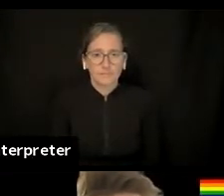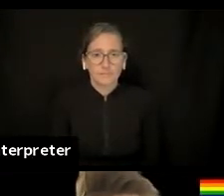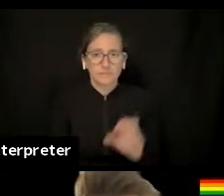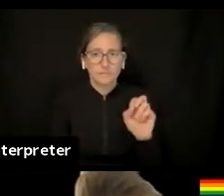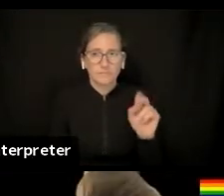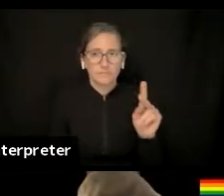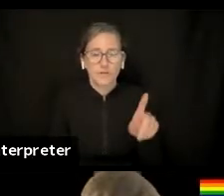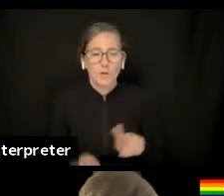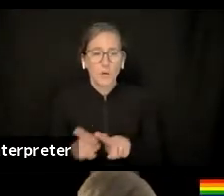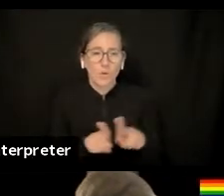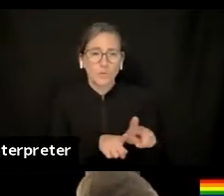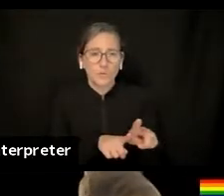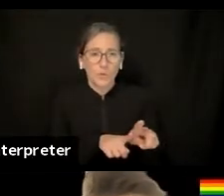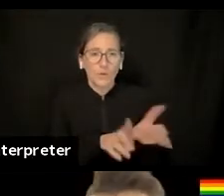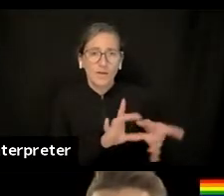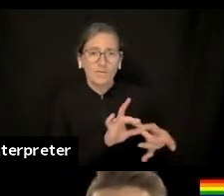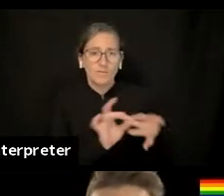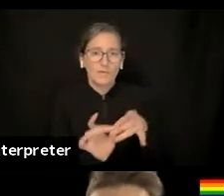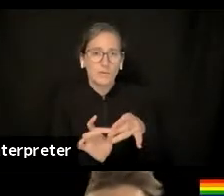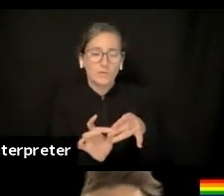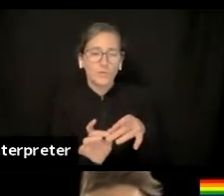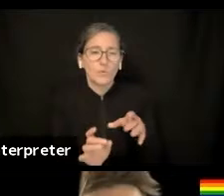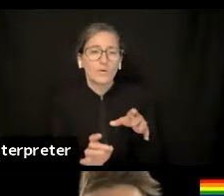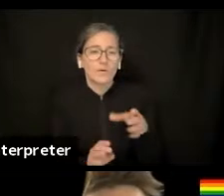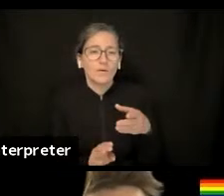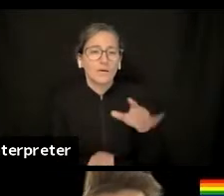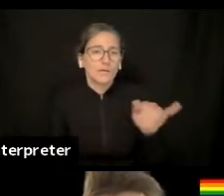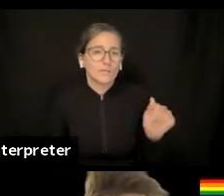Also piggybacking off of what Jasmine just said,